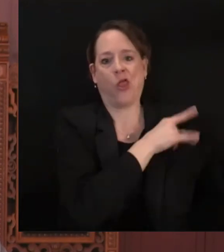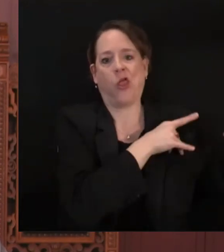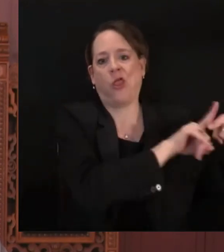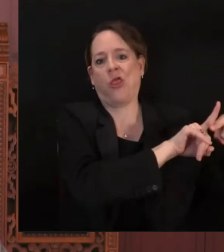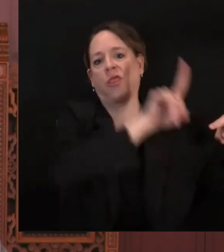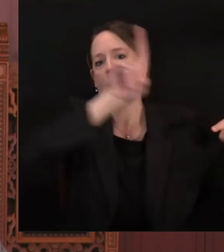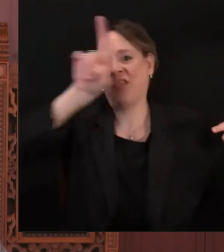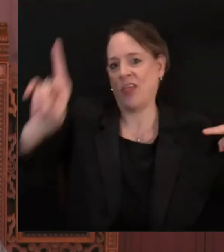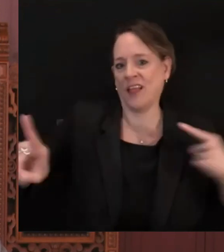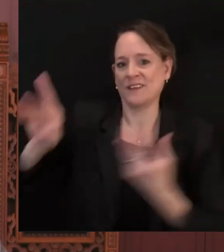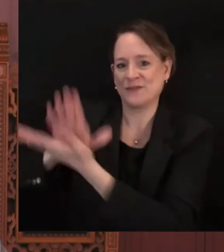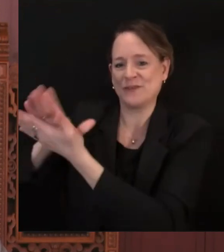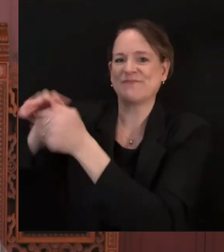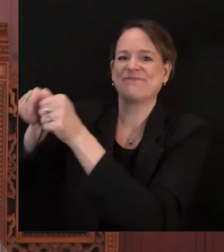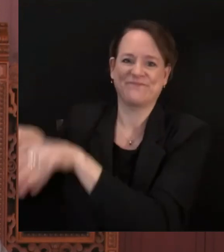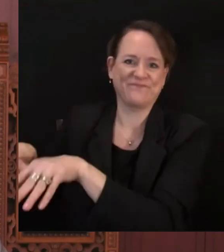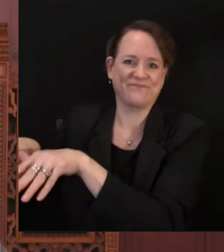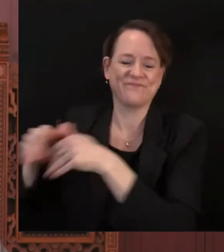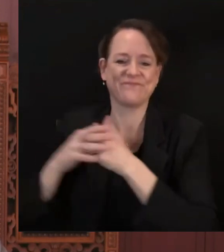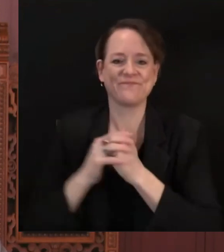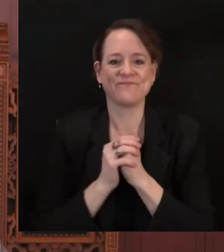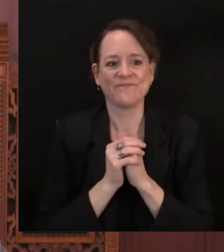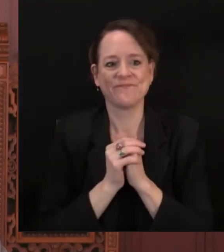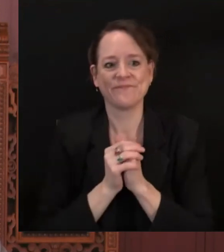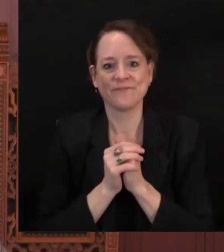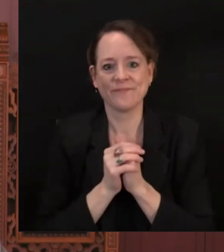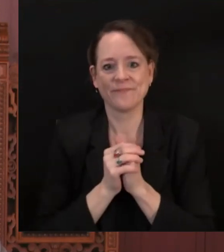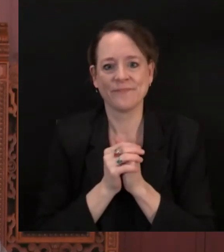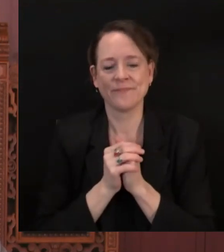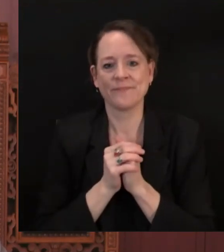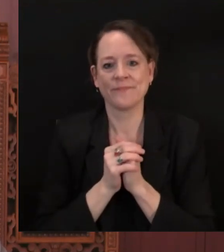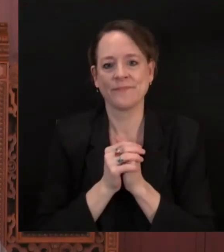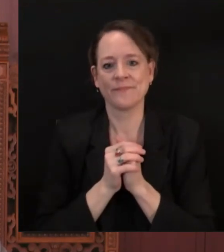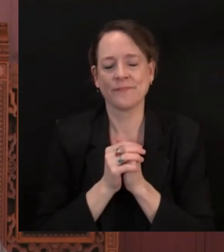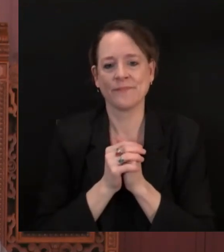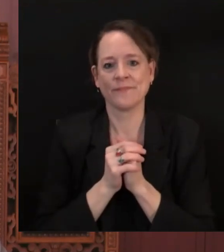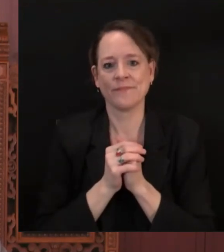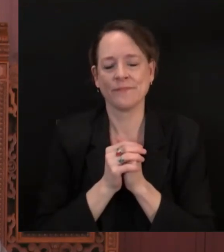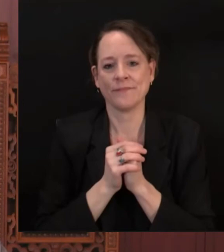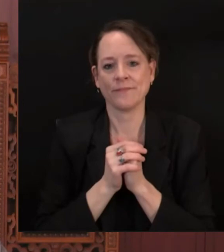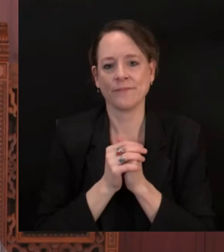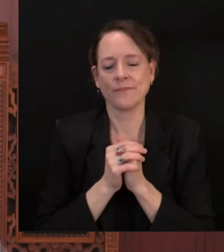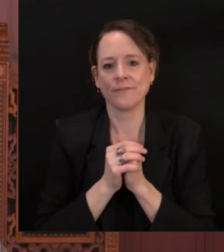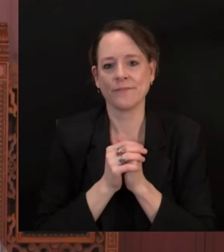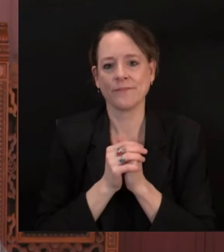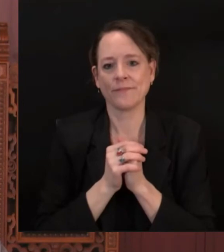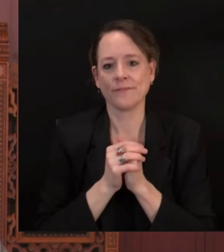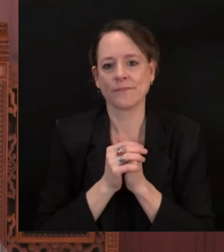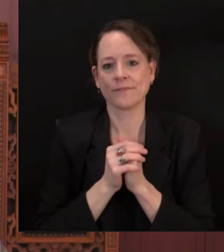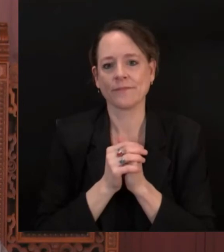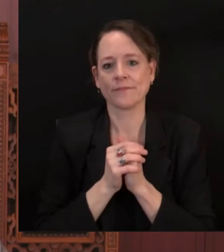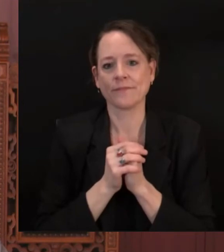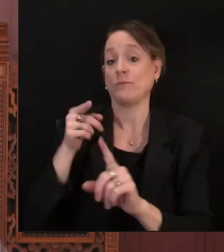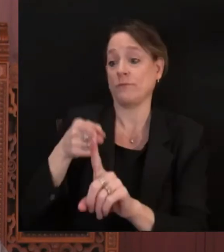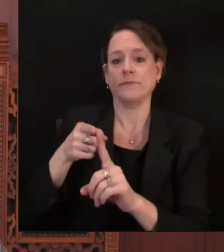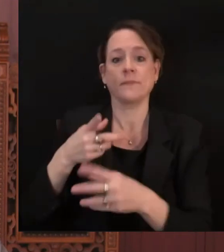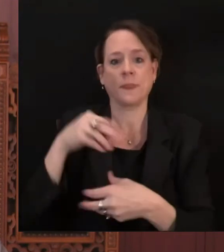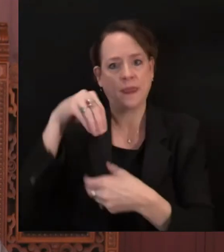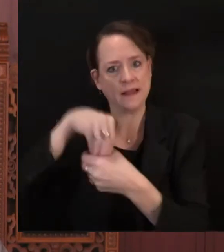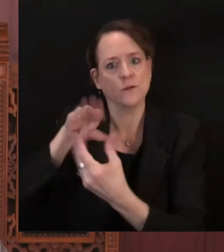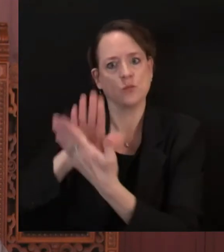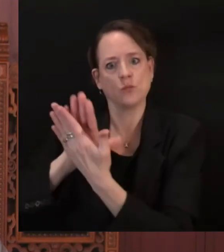that keep people safe outside of school. And that's wearing a mask, trying to keep as socially distanced as possible, lots